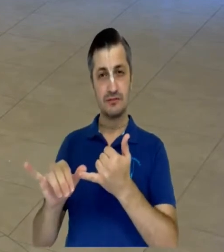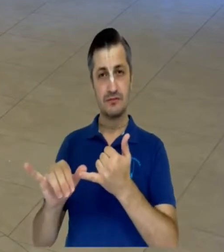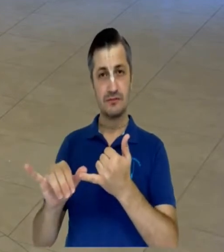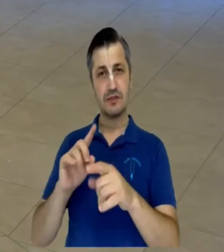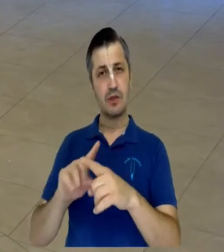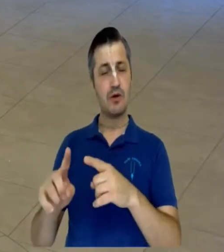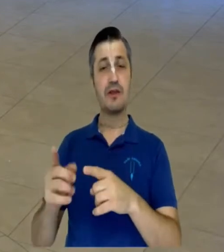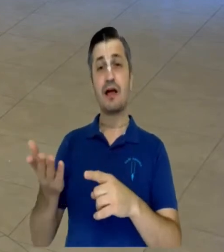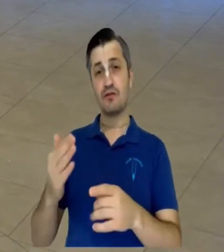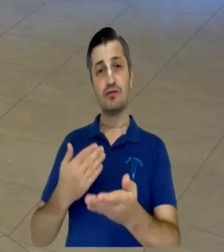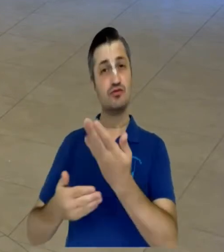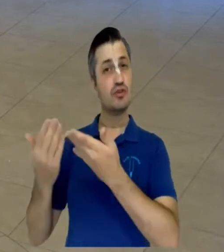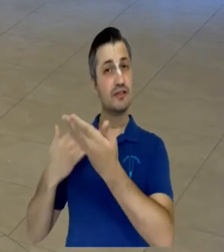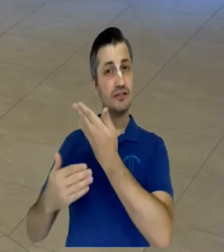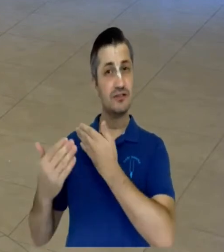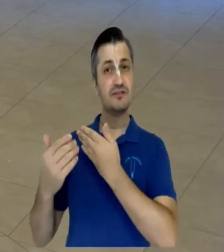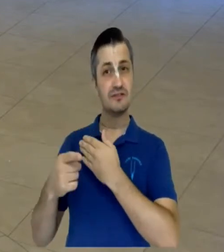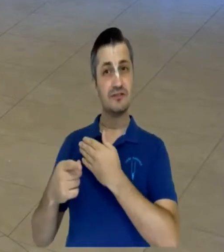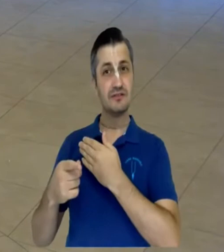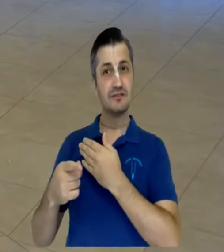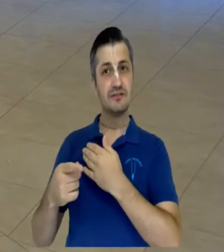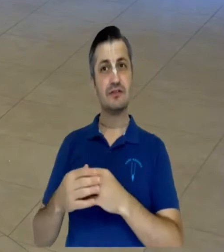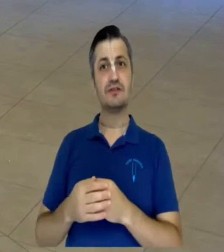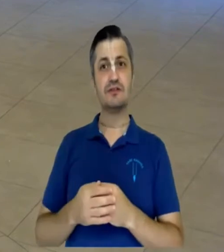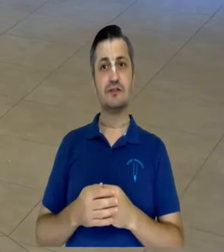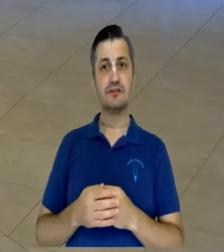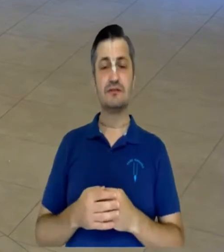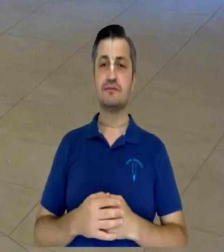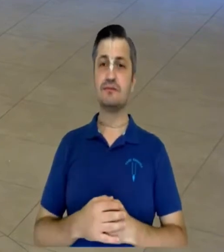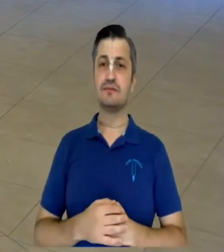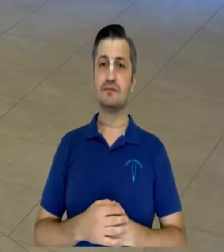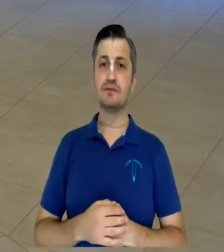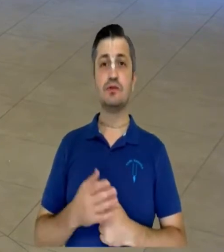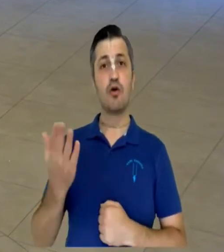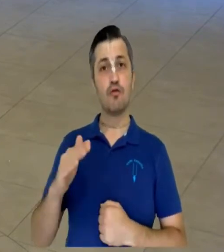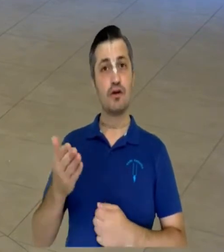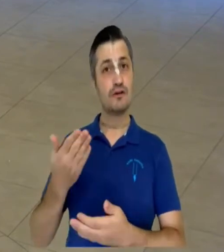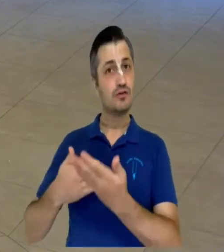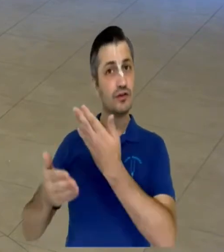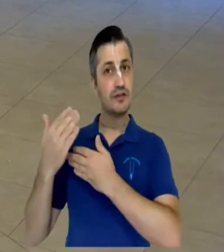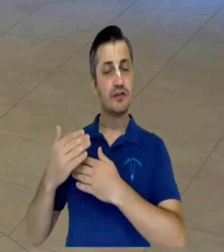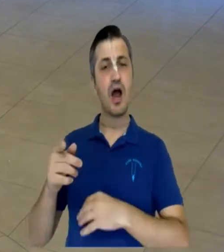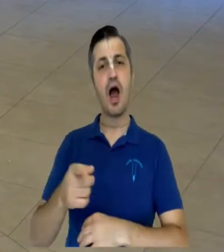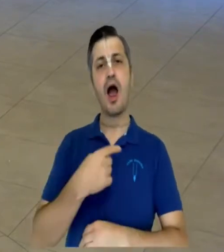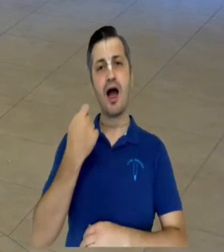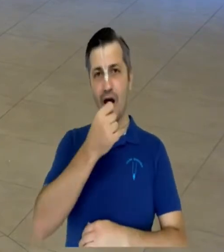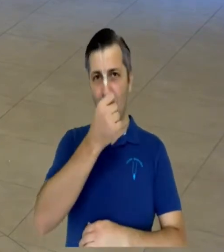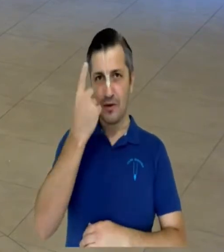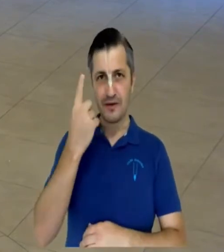tradition, we understand that Krishna is glorified as the Supreme Person is described. And here Krishna